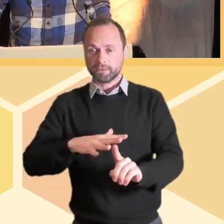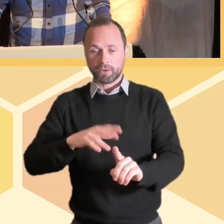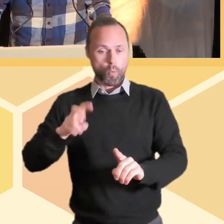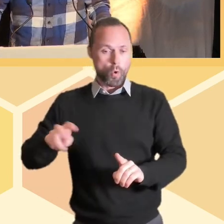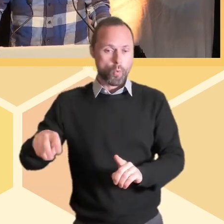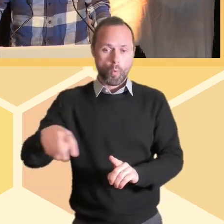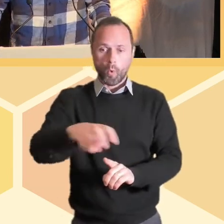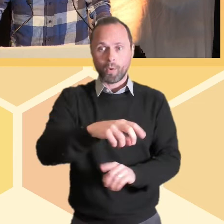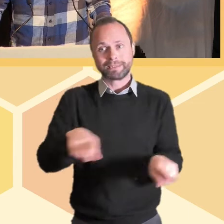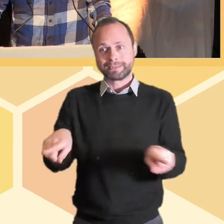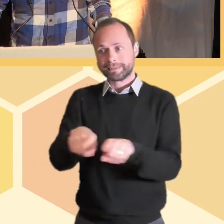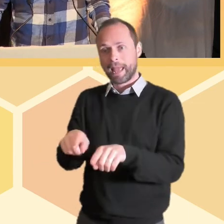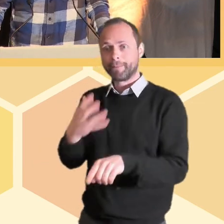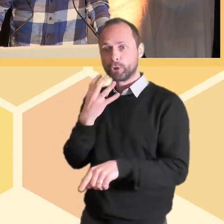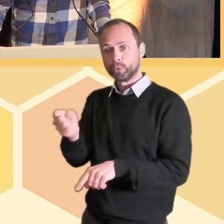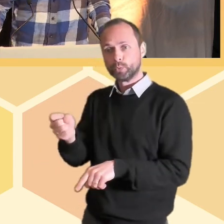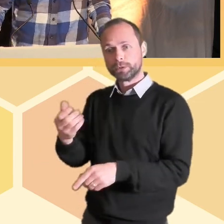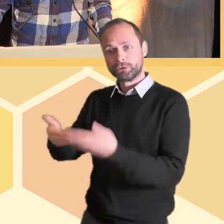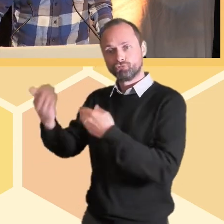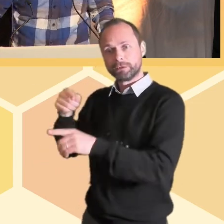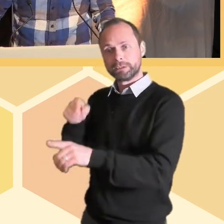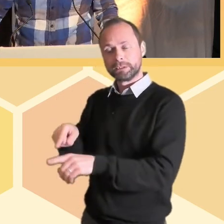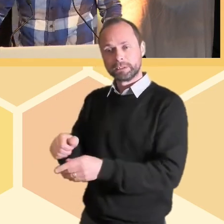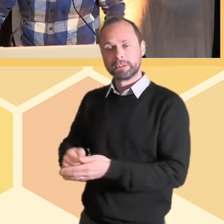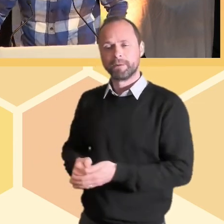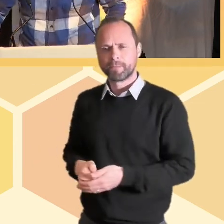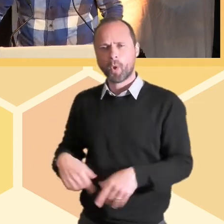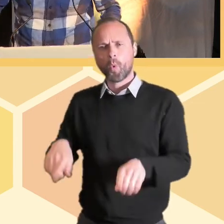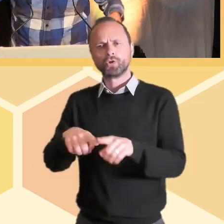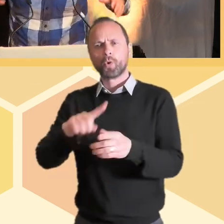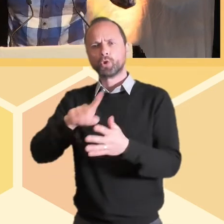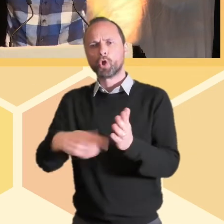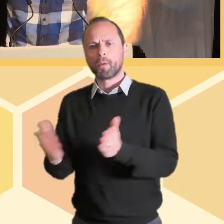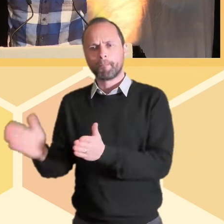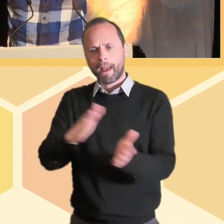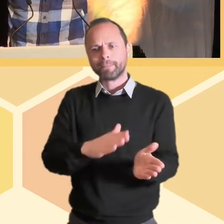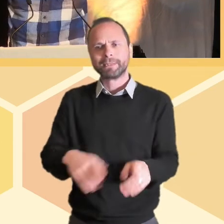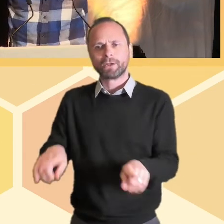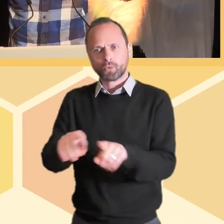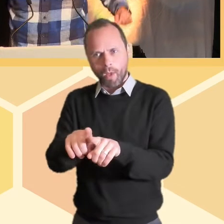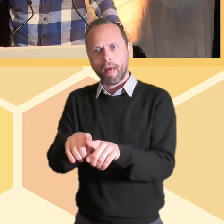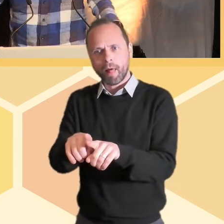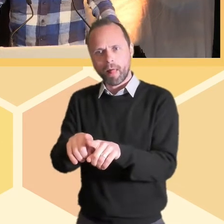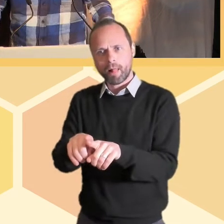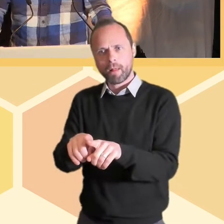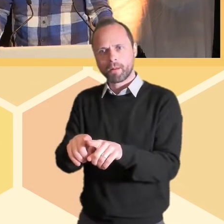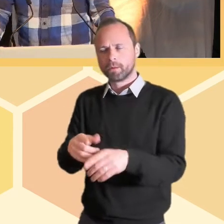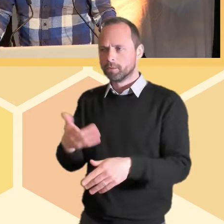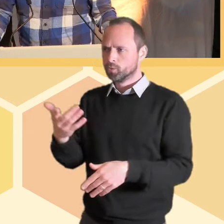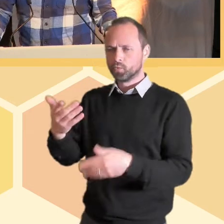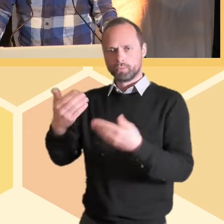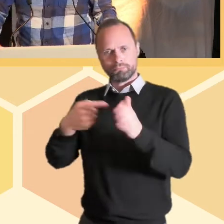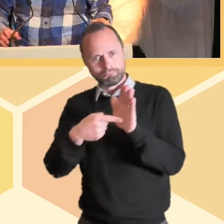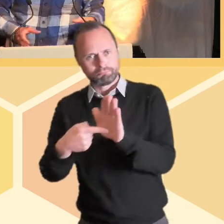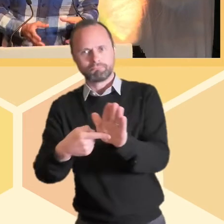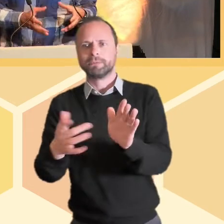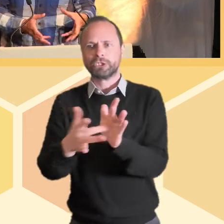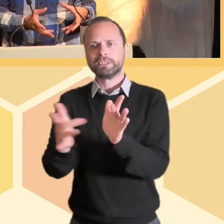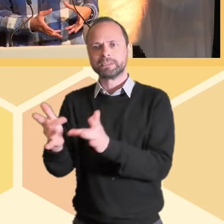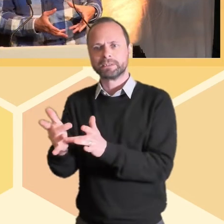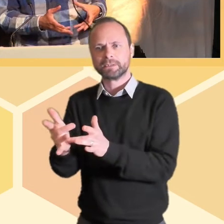as you know, it was disclosed again by John the Baptist for the grand revealing of the Messiah.